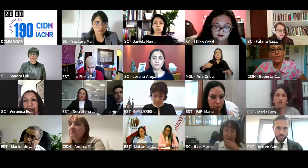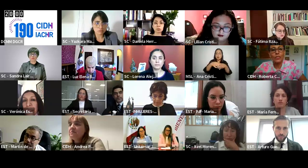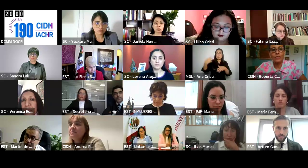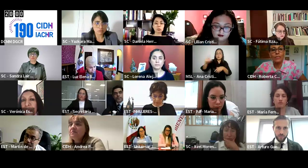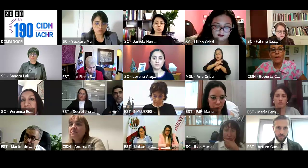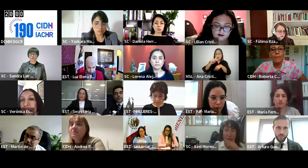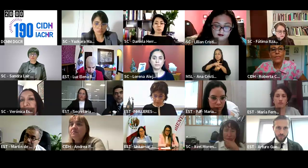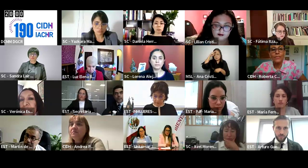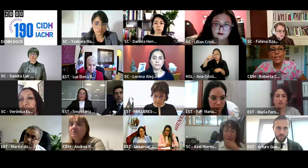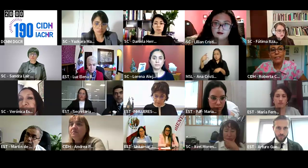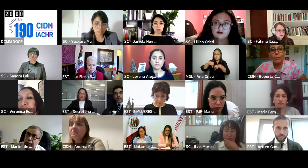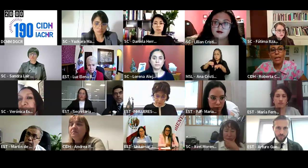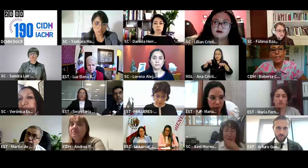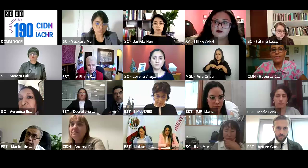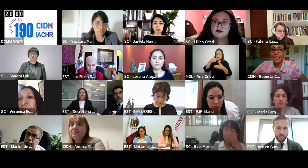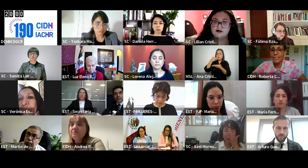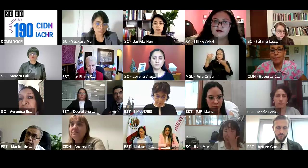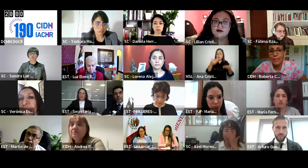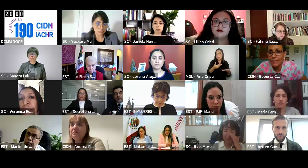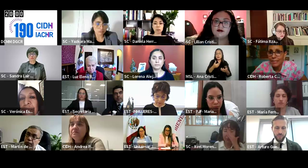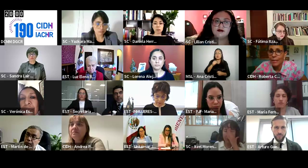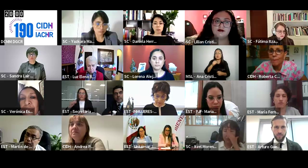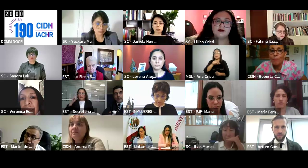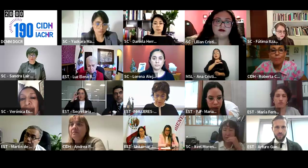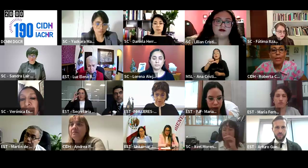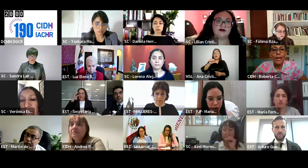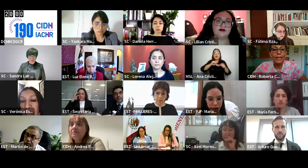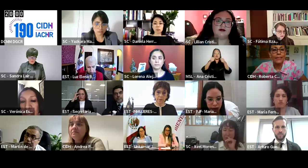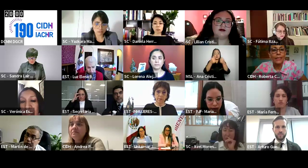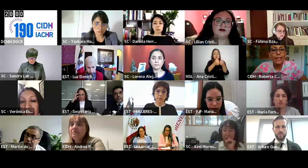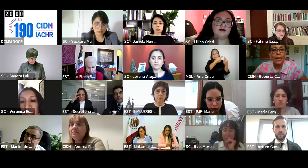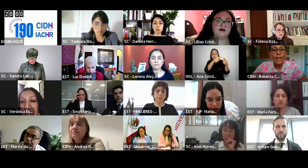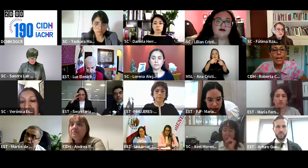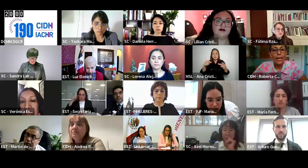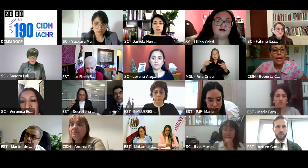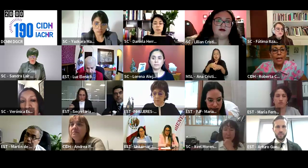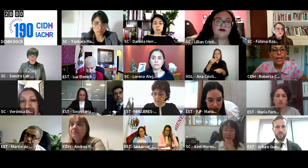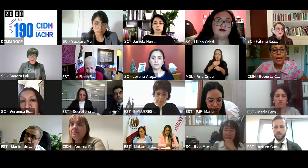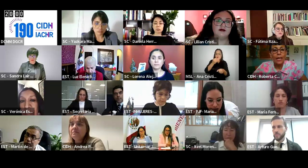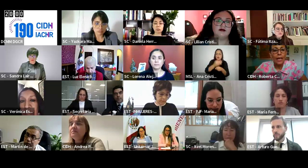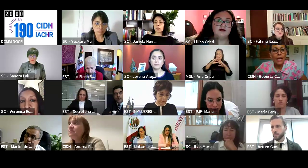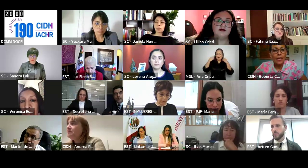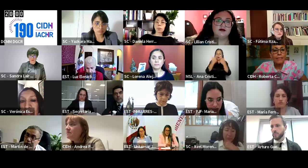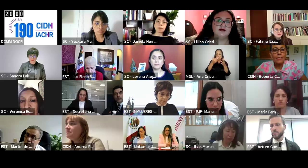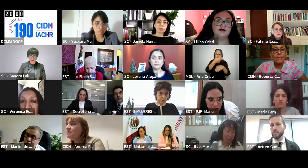society organizations. This hearing will last 90 minutes, and